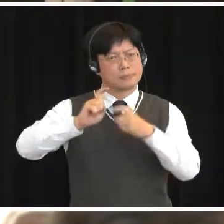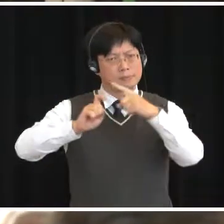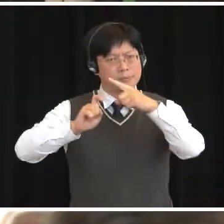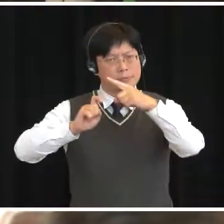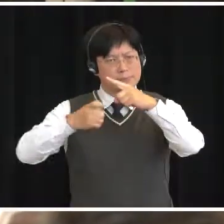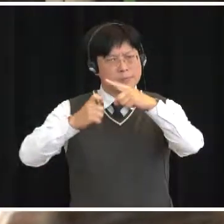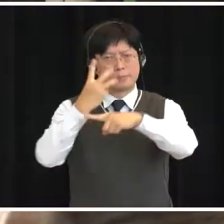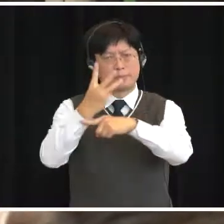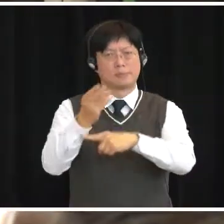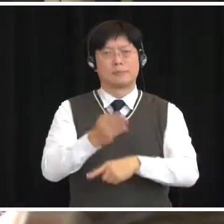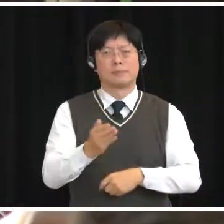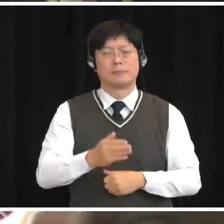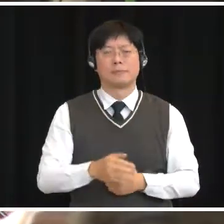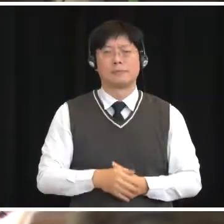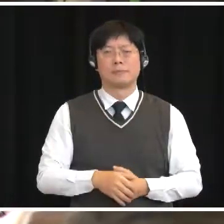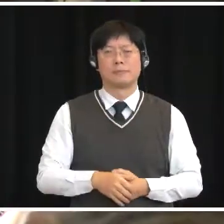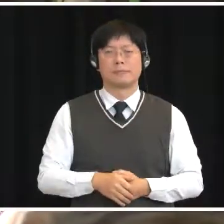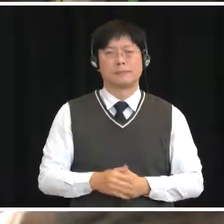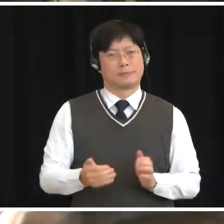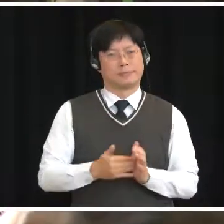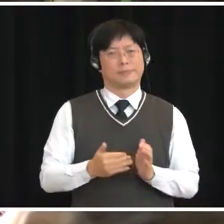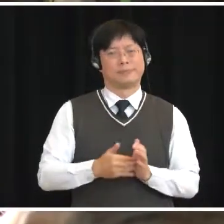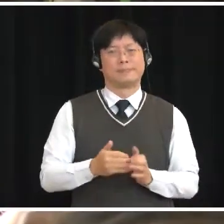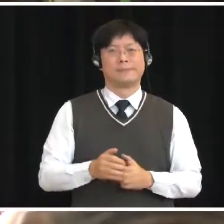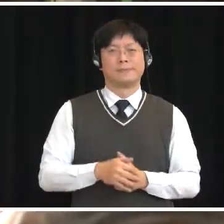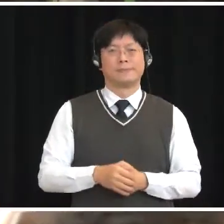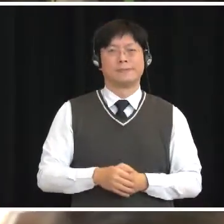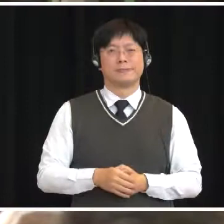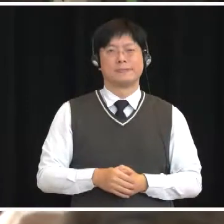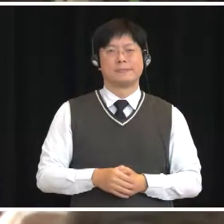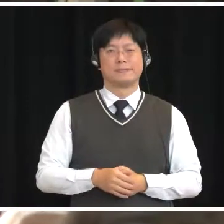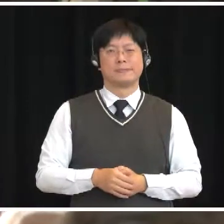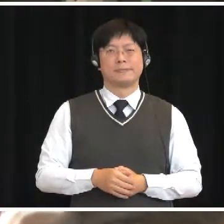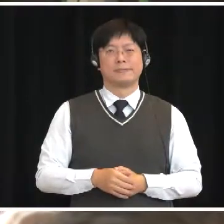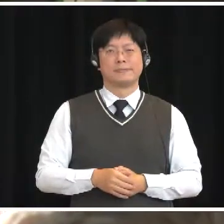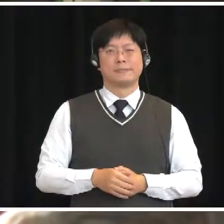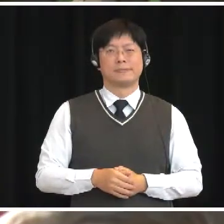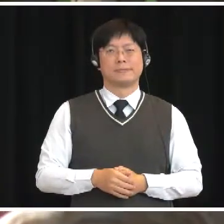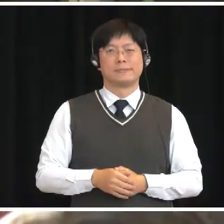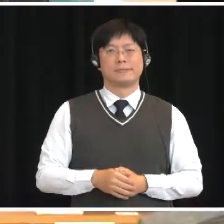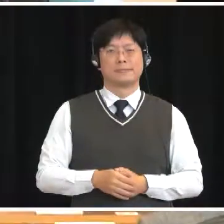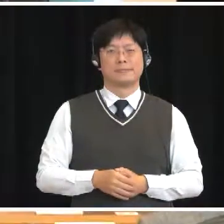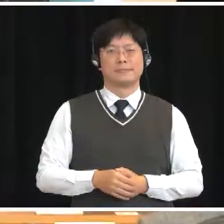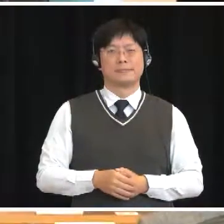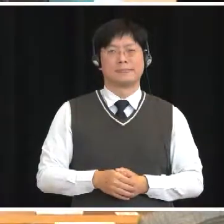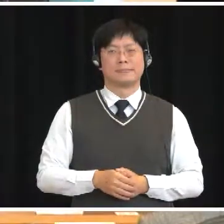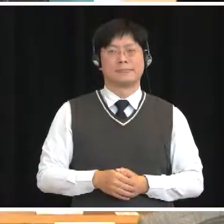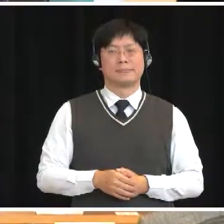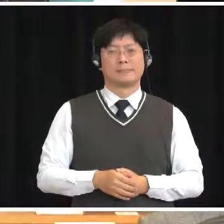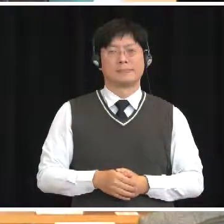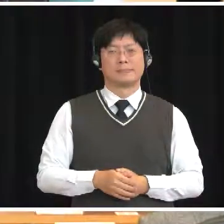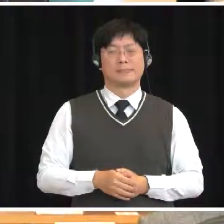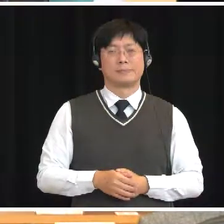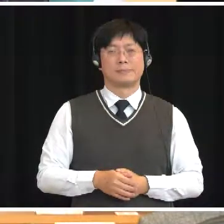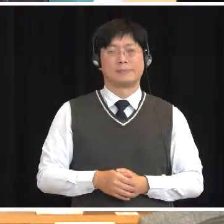committed suicide. It seems that indigenous people do have a bit higher suicide rate. It's